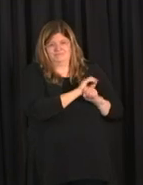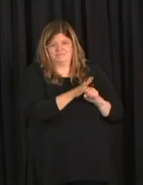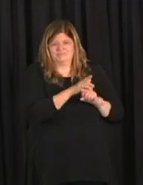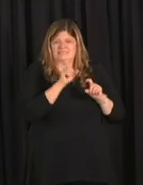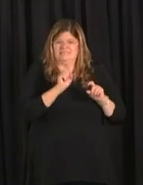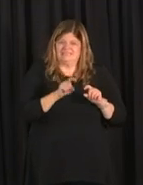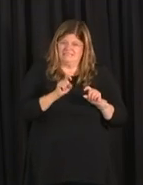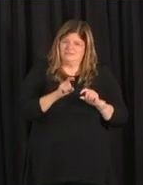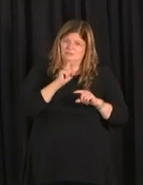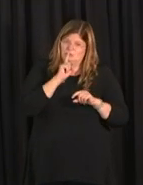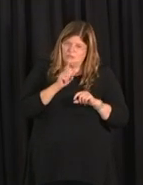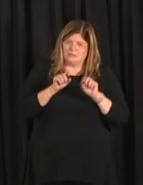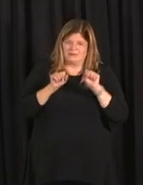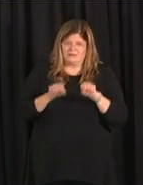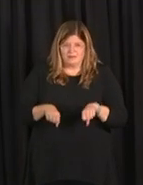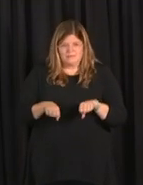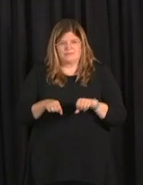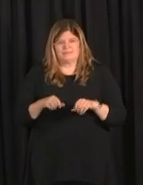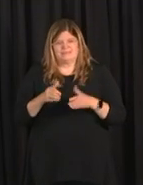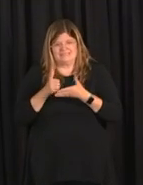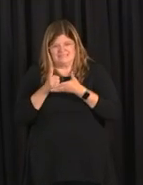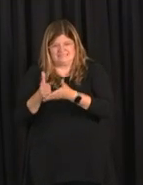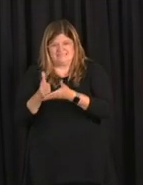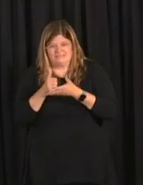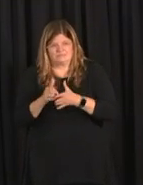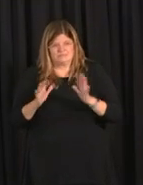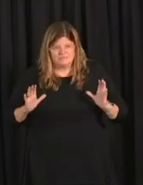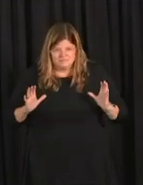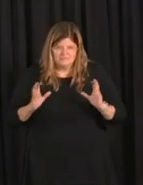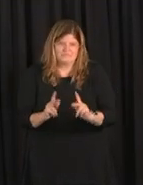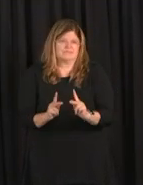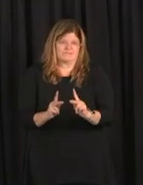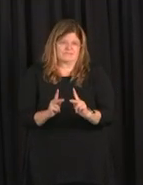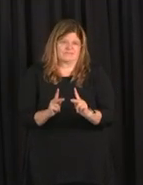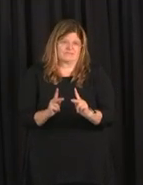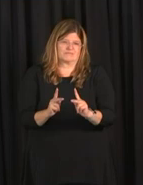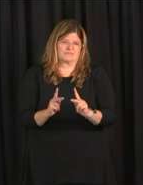need to be able to help them come back